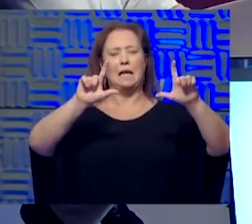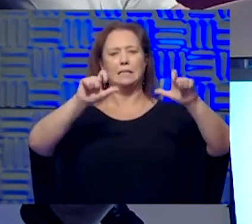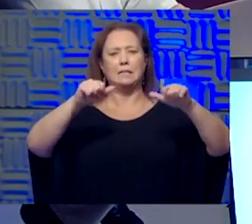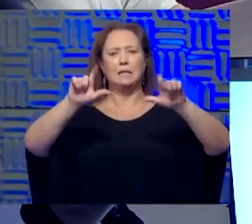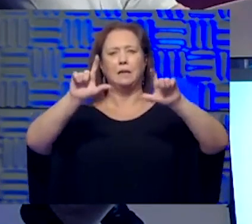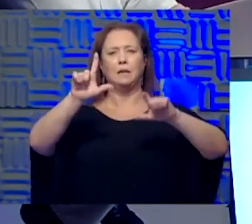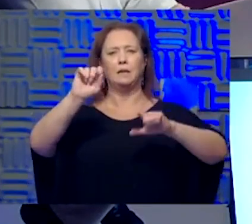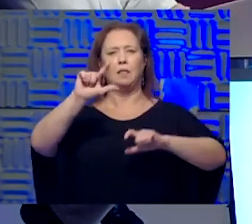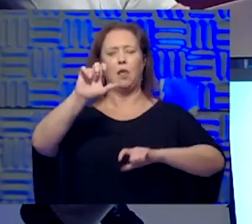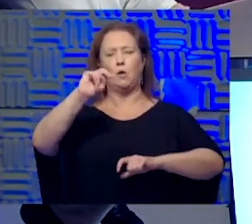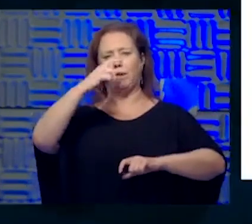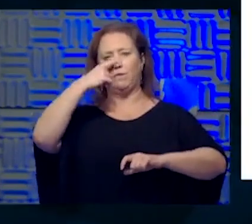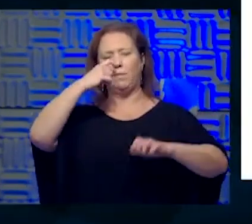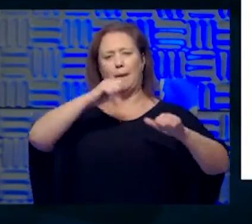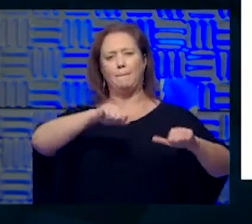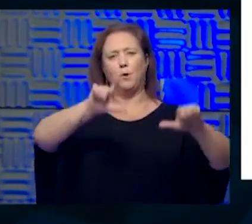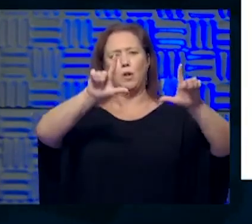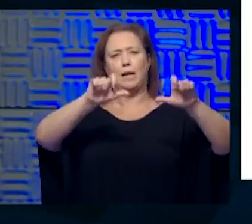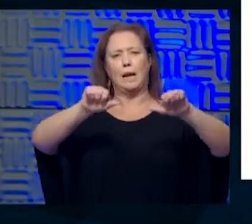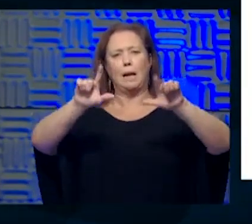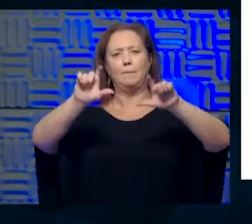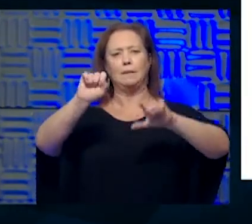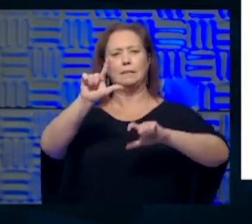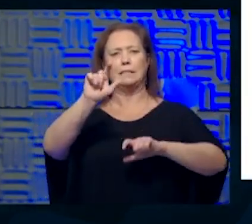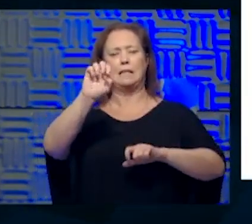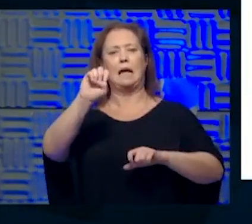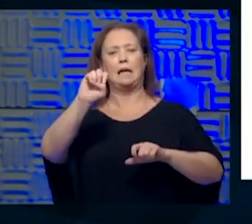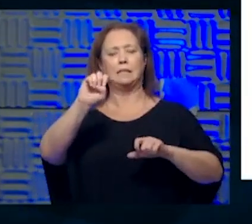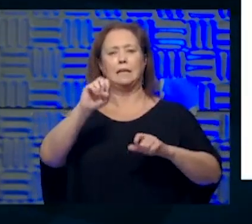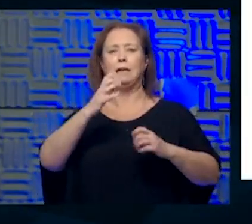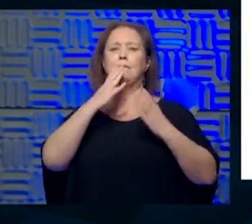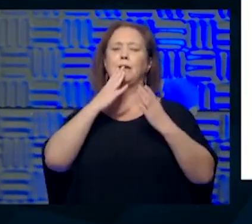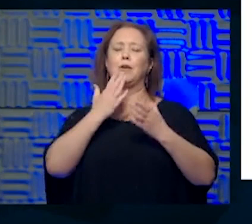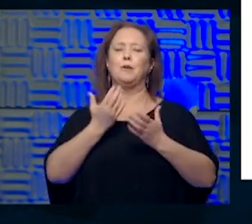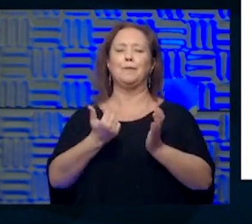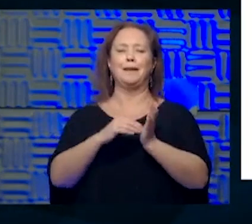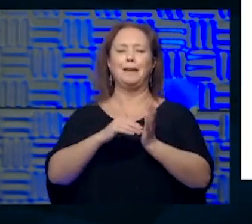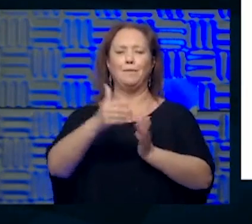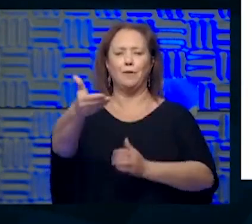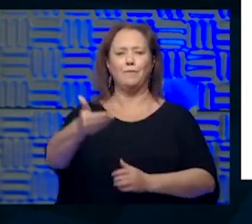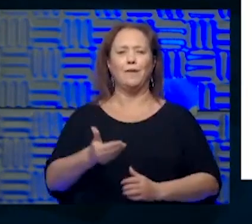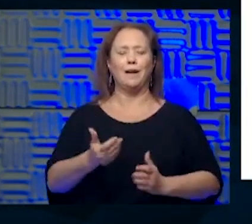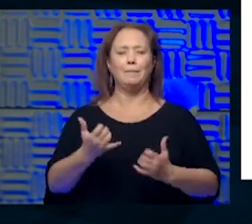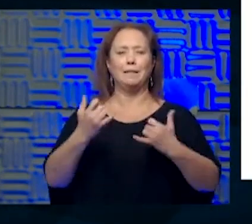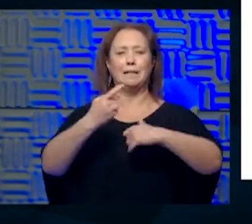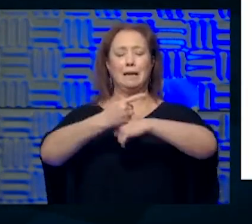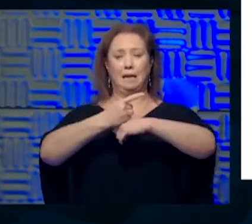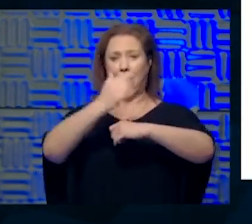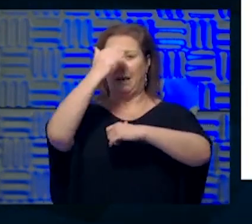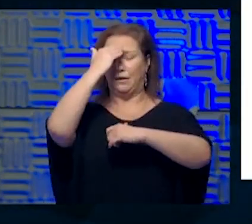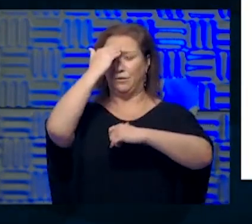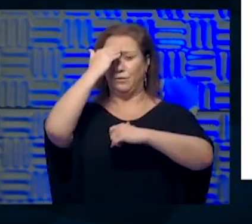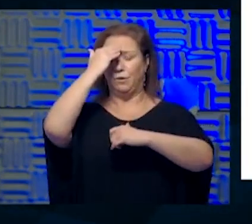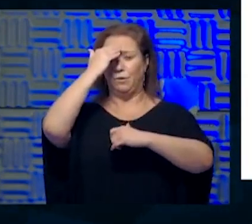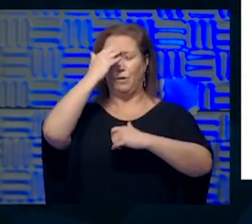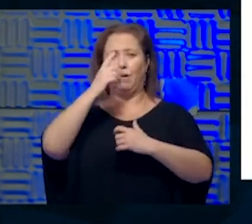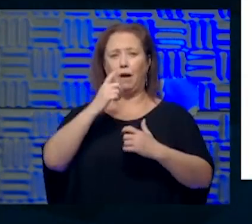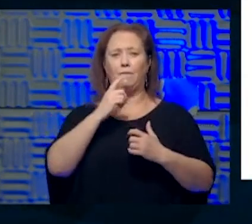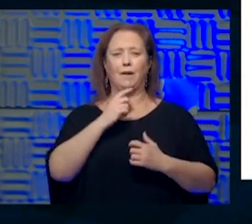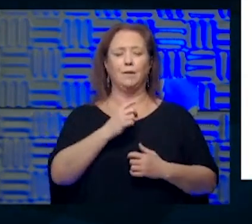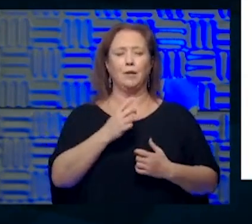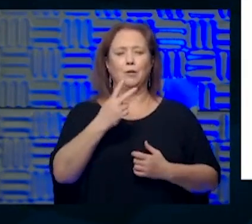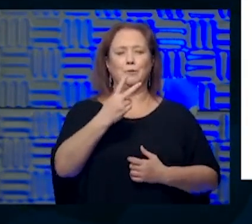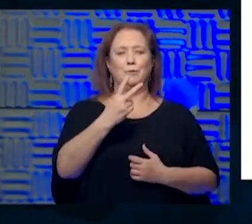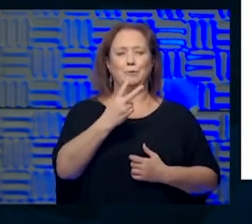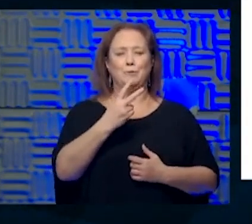Logan, if you want to pull those up. So thank you for having me again, Dr. Stites. As you know, I've kind of got my foot in two worlds